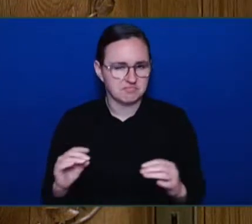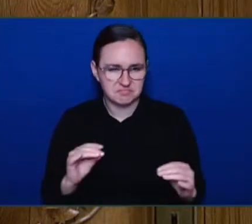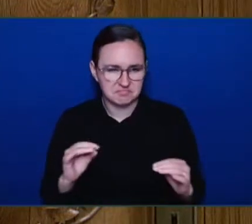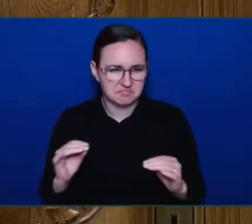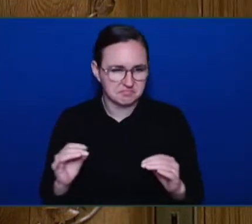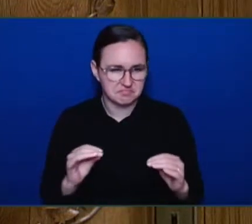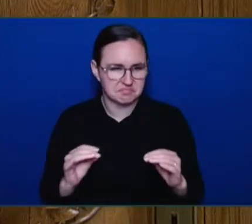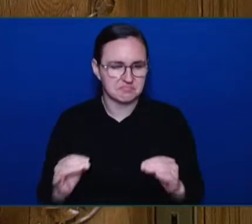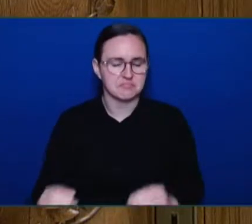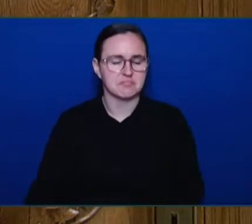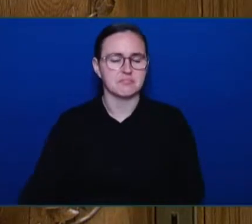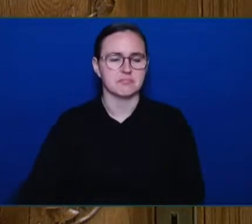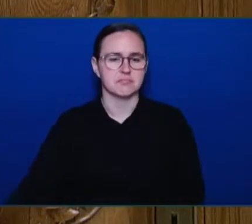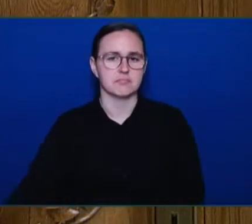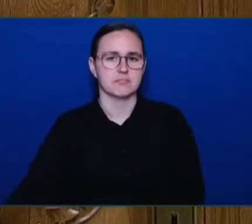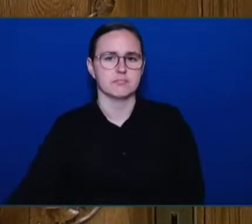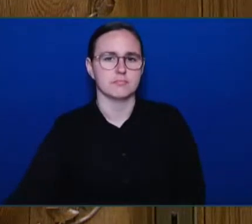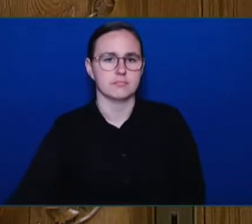Members.